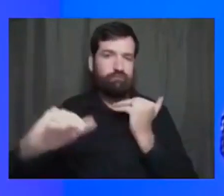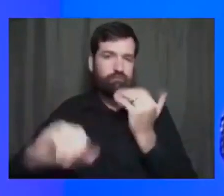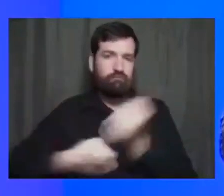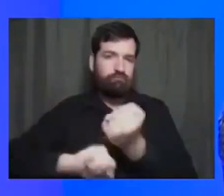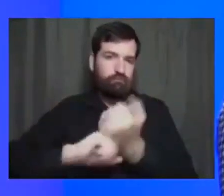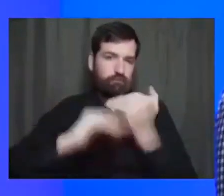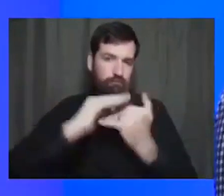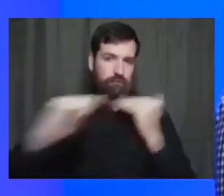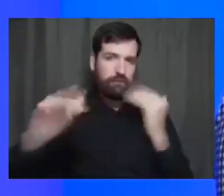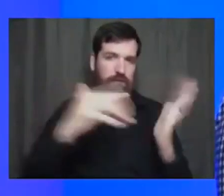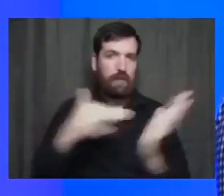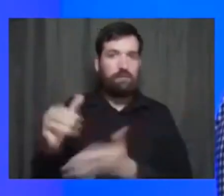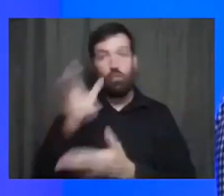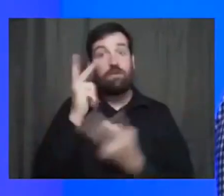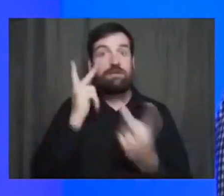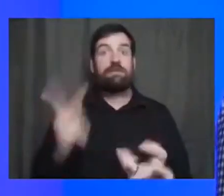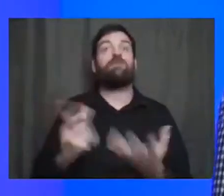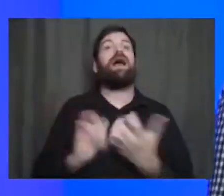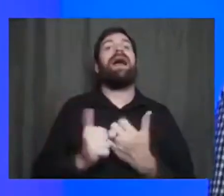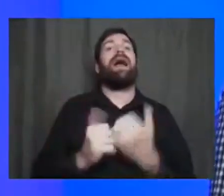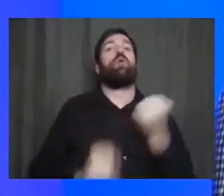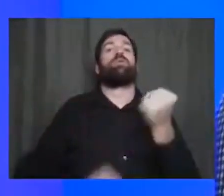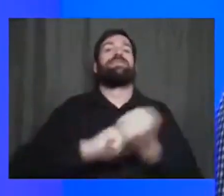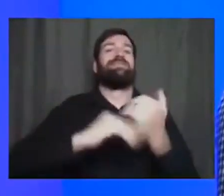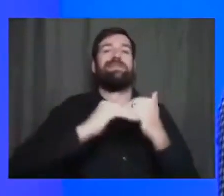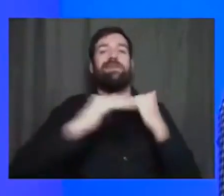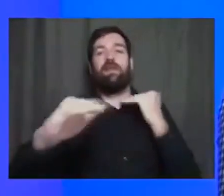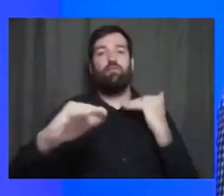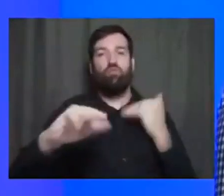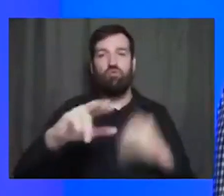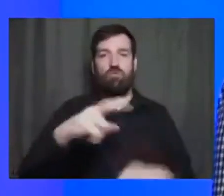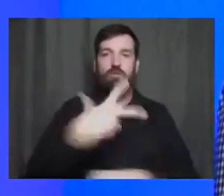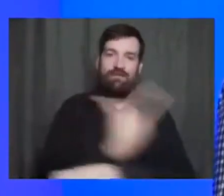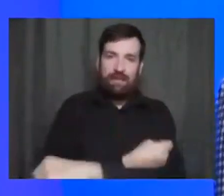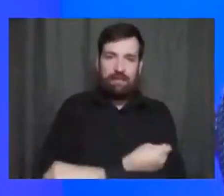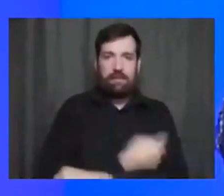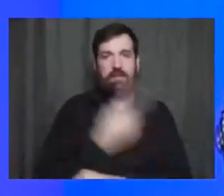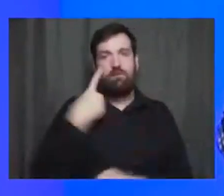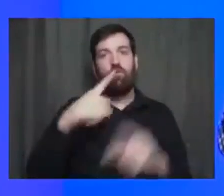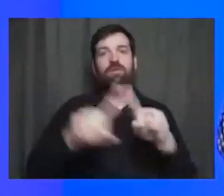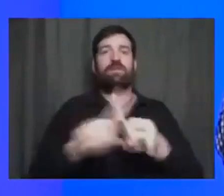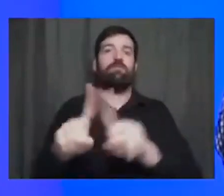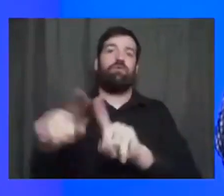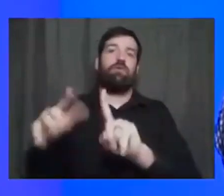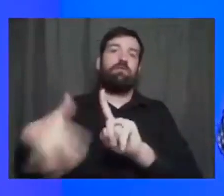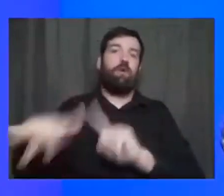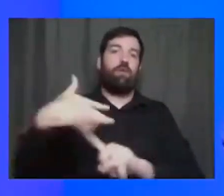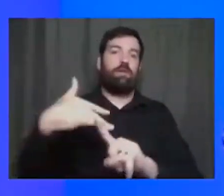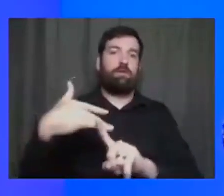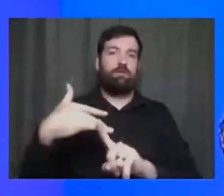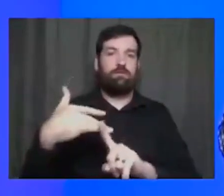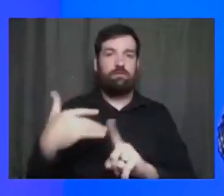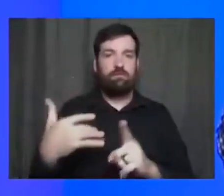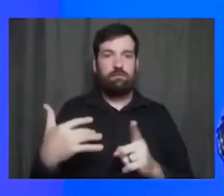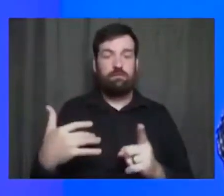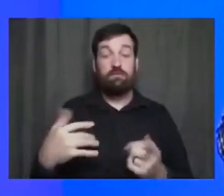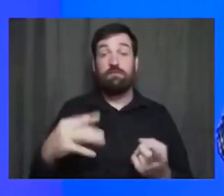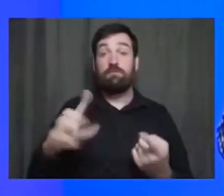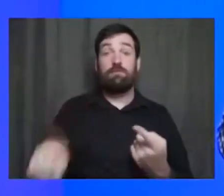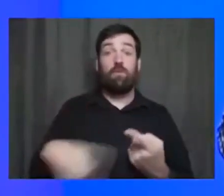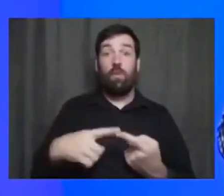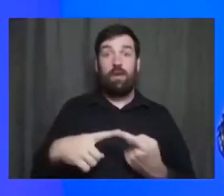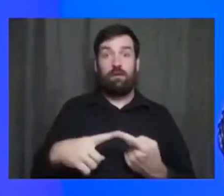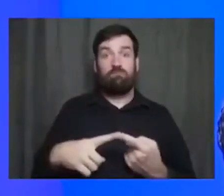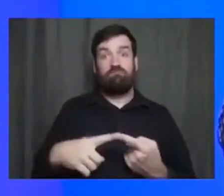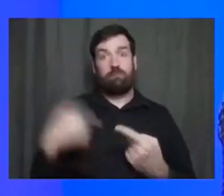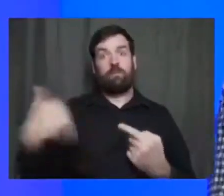studies on how stable these vaccines are in different environments. That couldn't have happened, when we were really needing to get vaccines